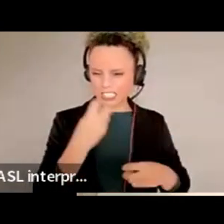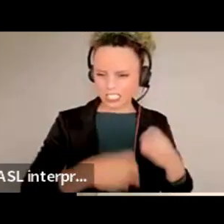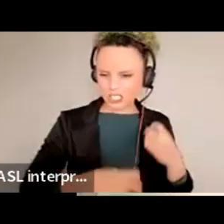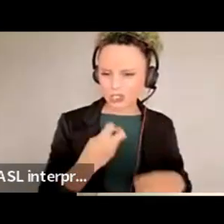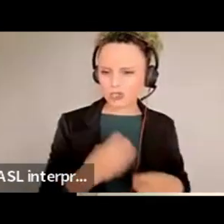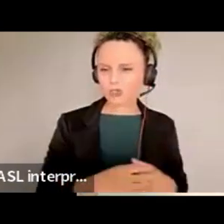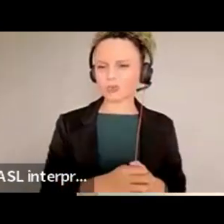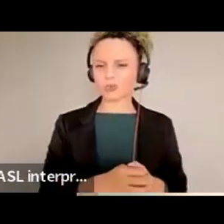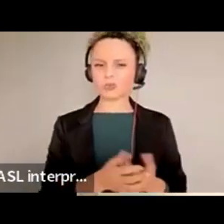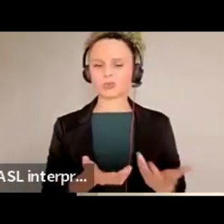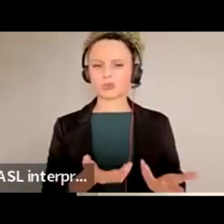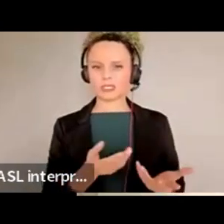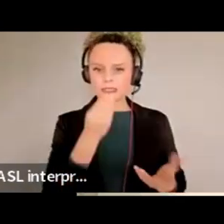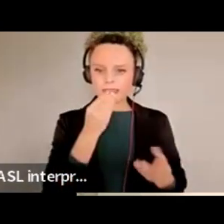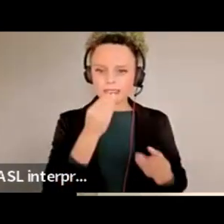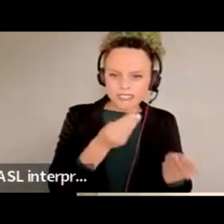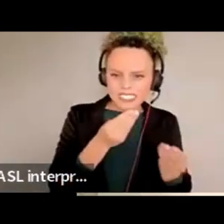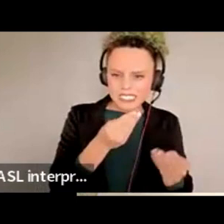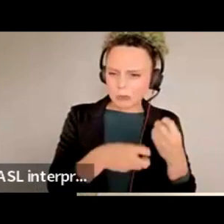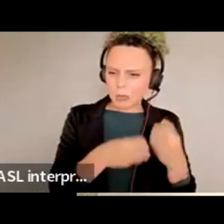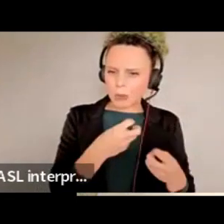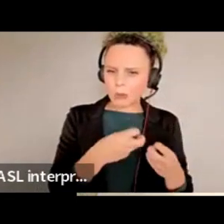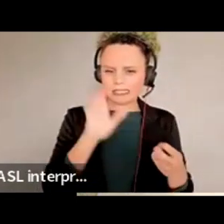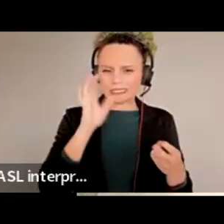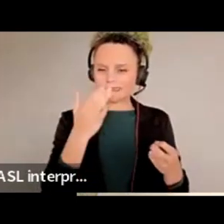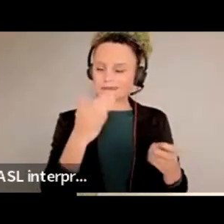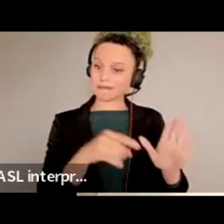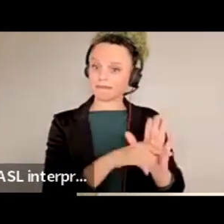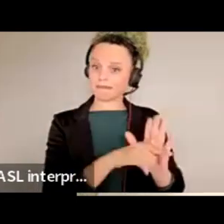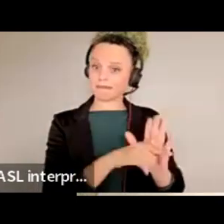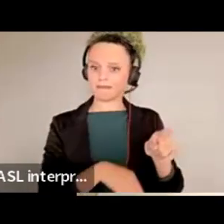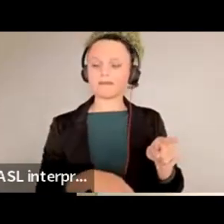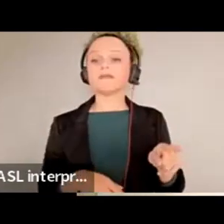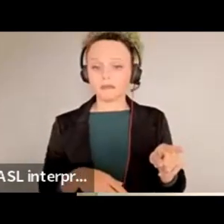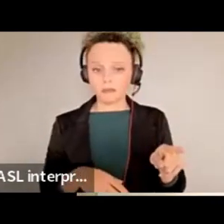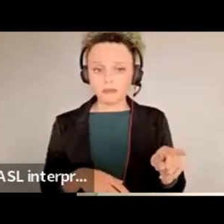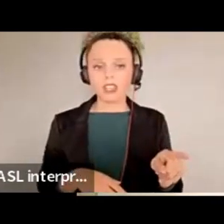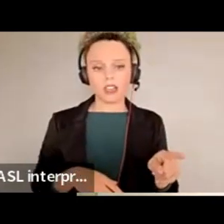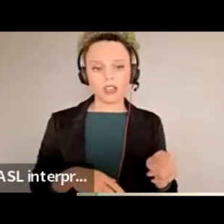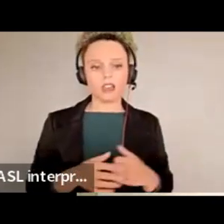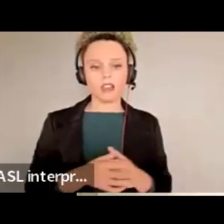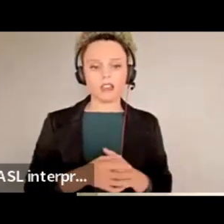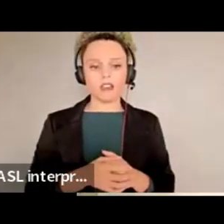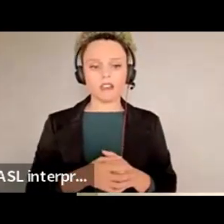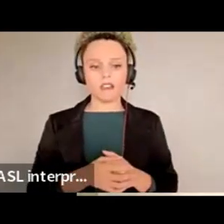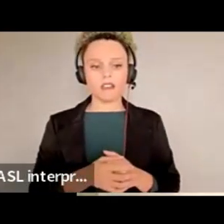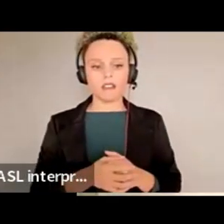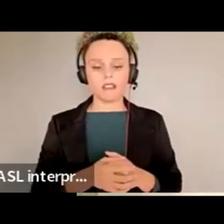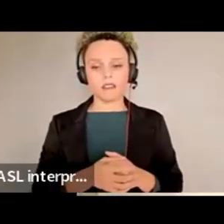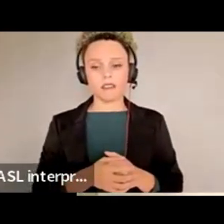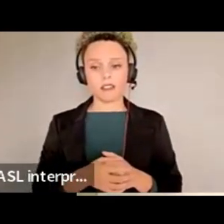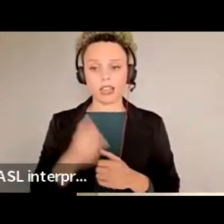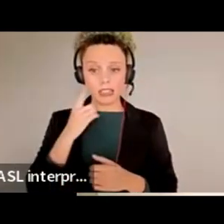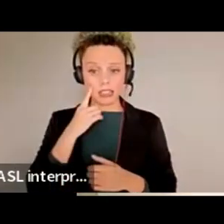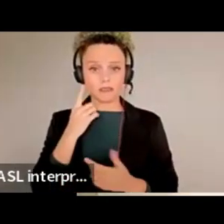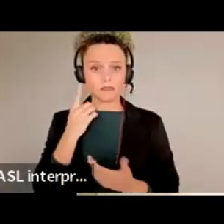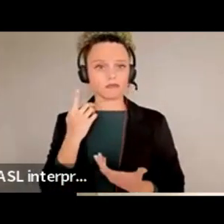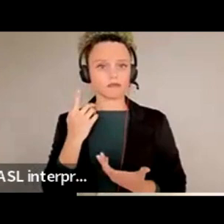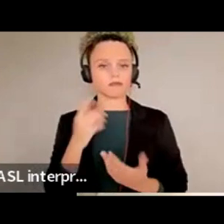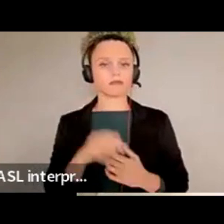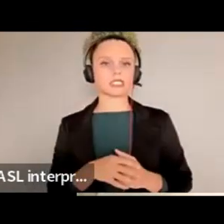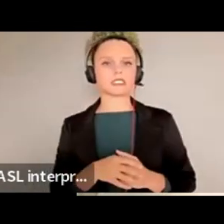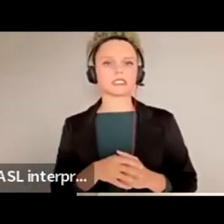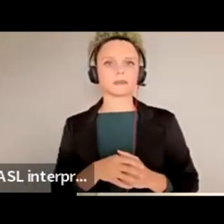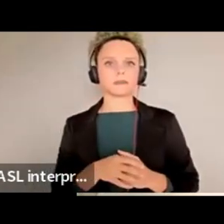have challenging behaviors. They're an anomaly. They have feeding issues. They have feeding problems. It's very